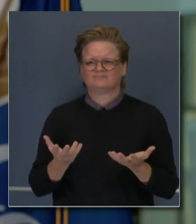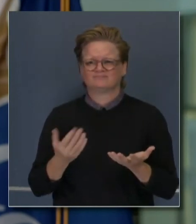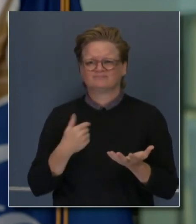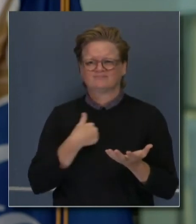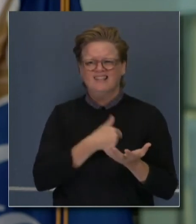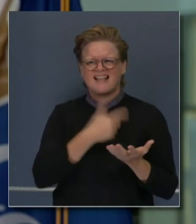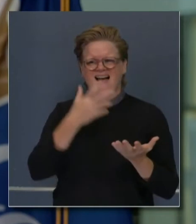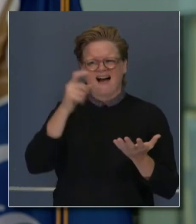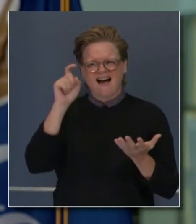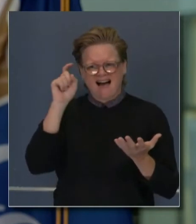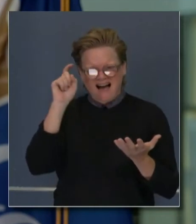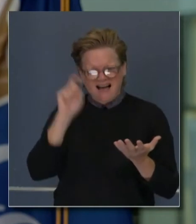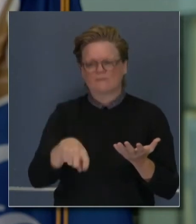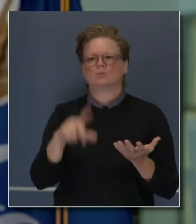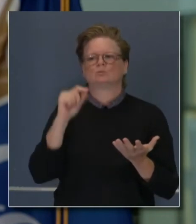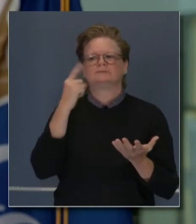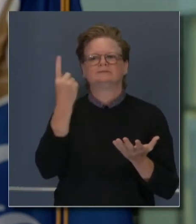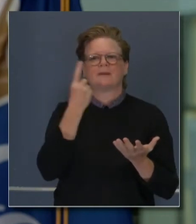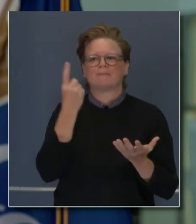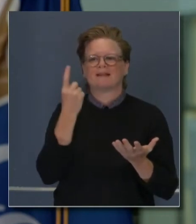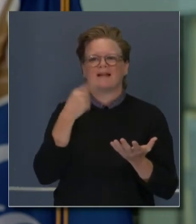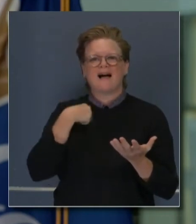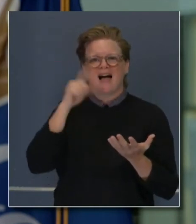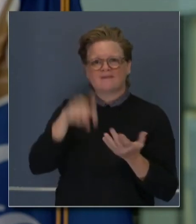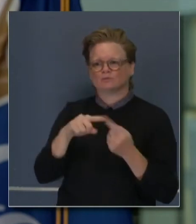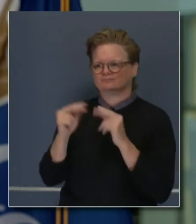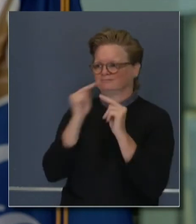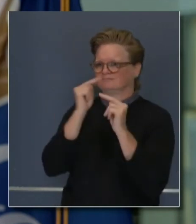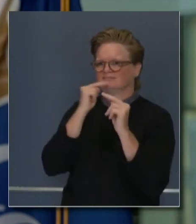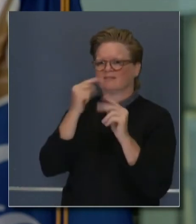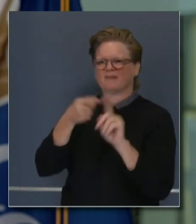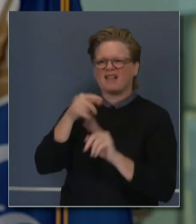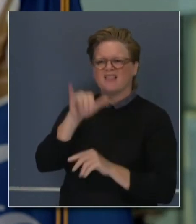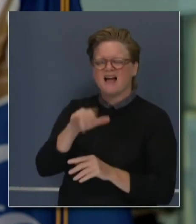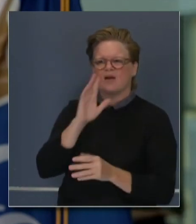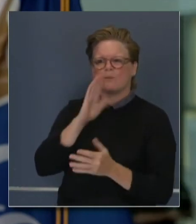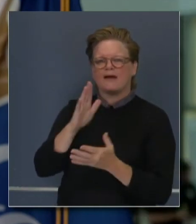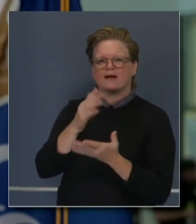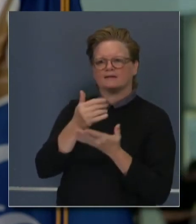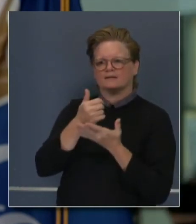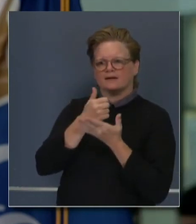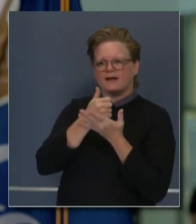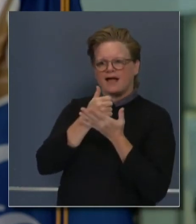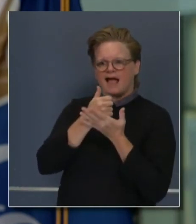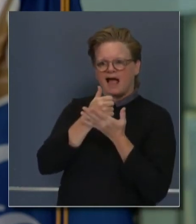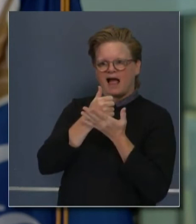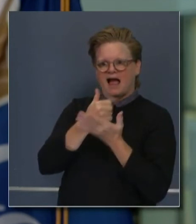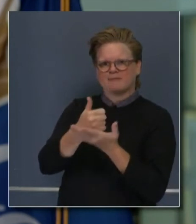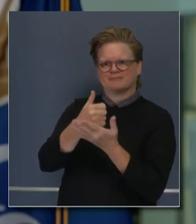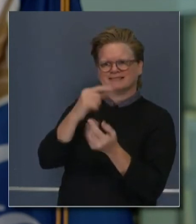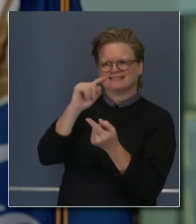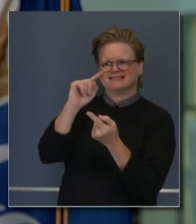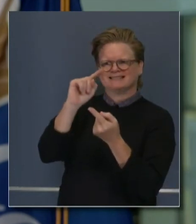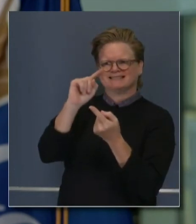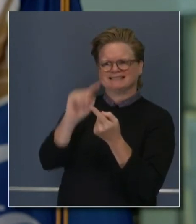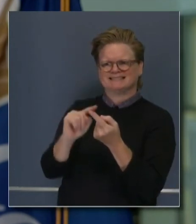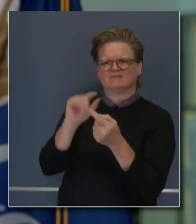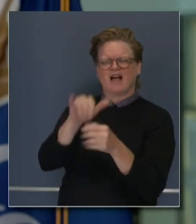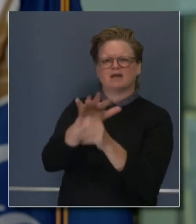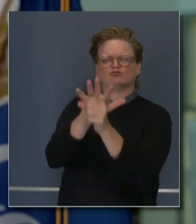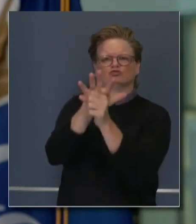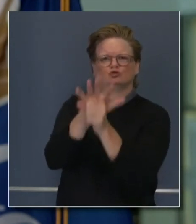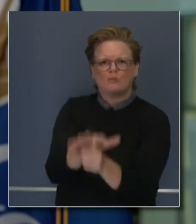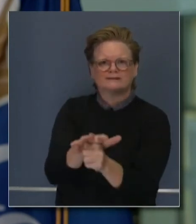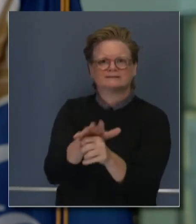This relates to the broader issue of the bill that you referenced on flavored tobacco.